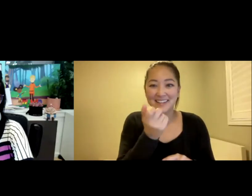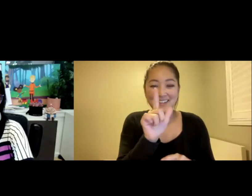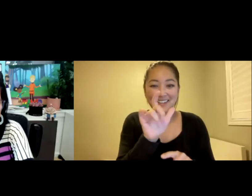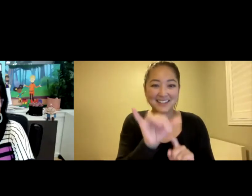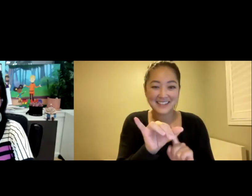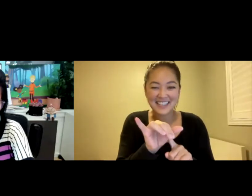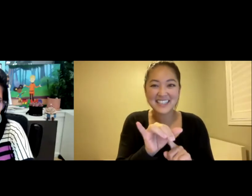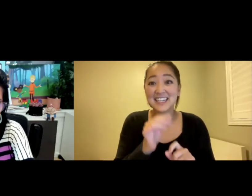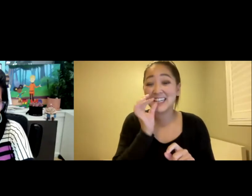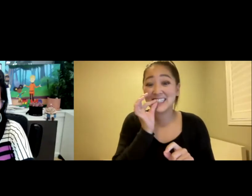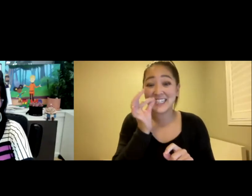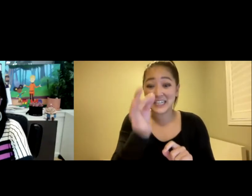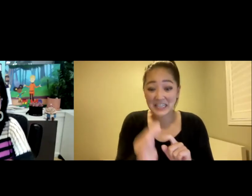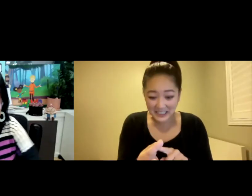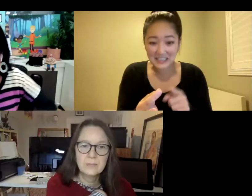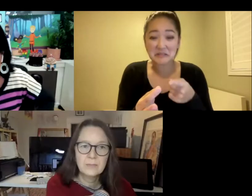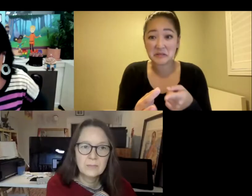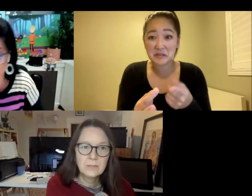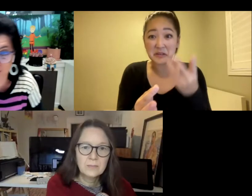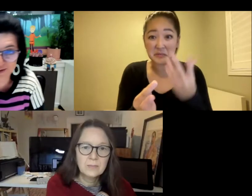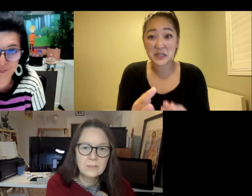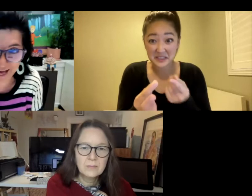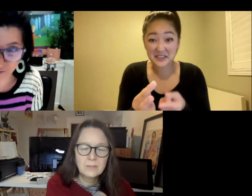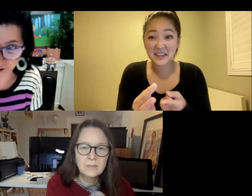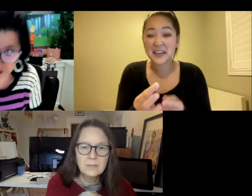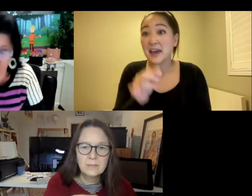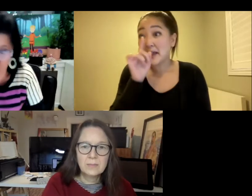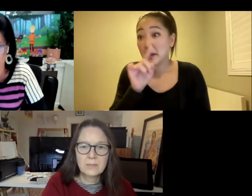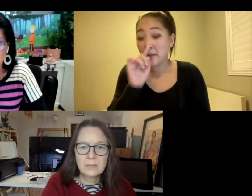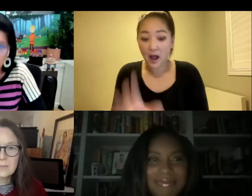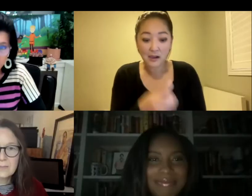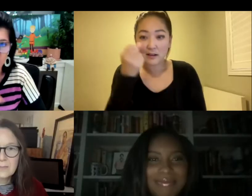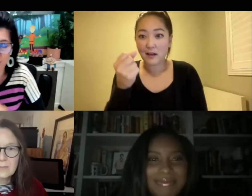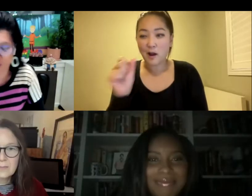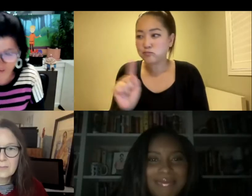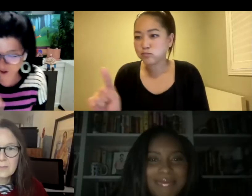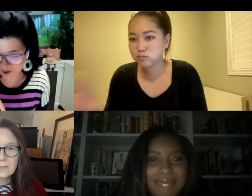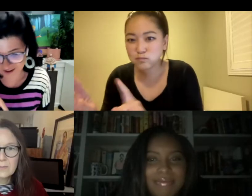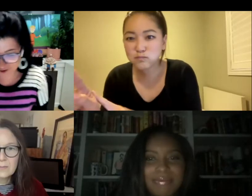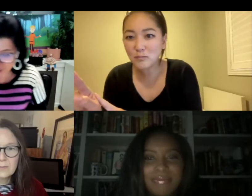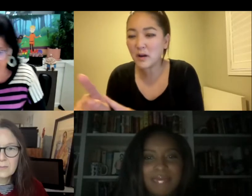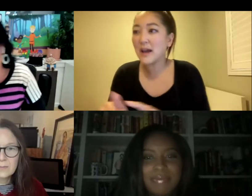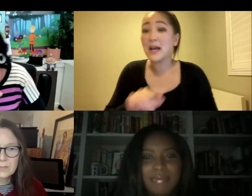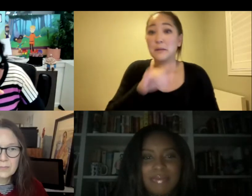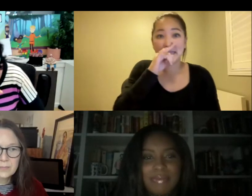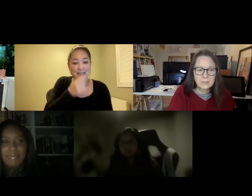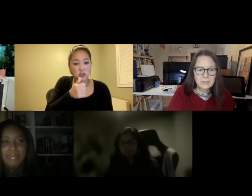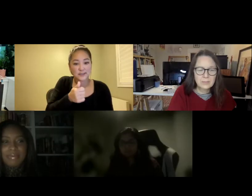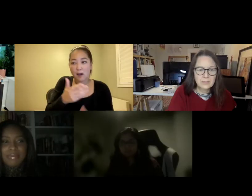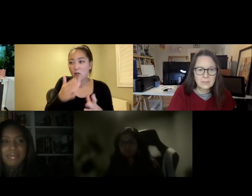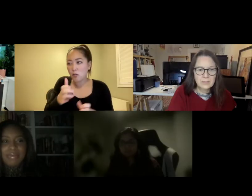a mouse that lives in the building has taken the tooth, and she wants it back because she wants to put it under her pillow so that the tooth fairy can